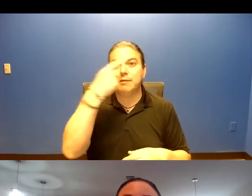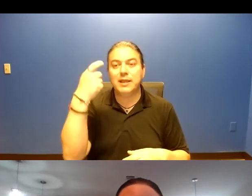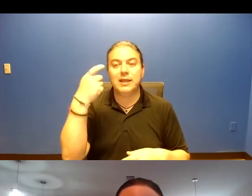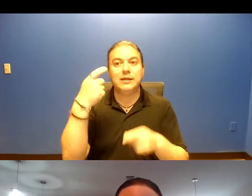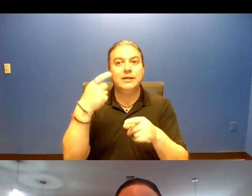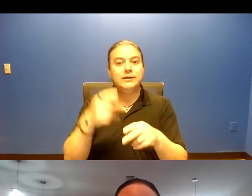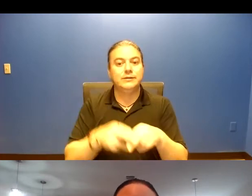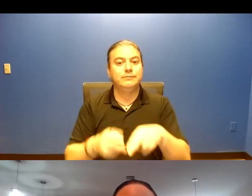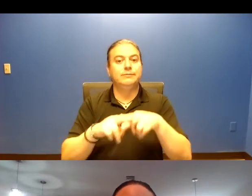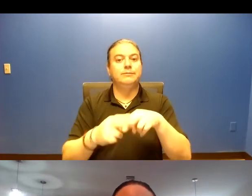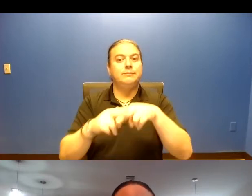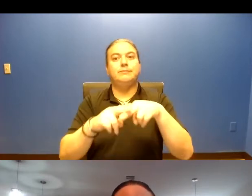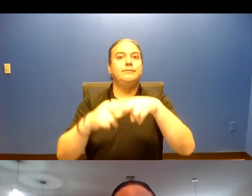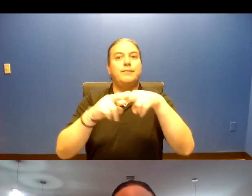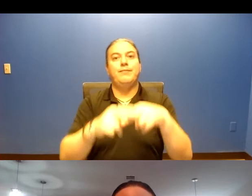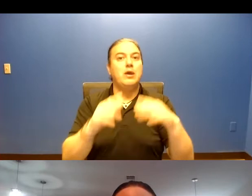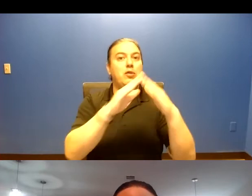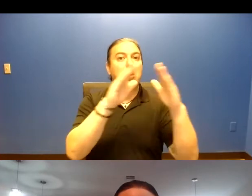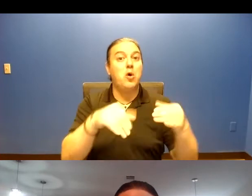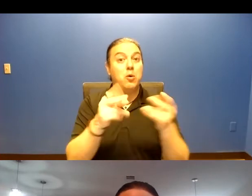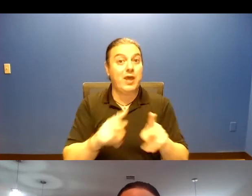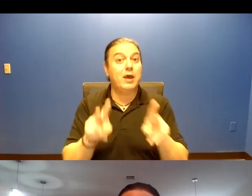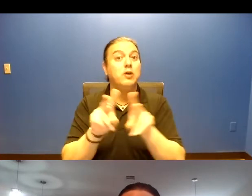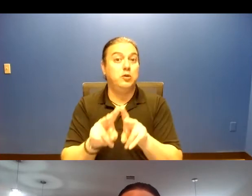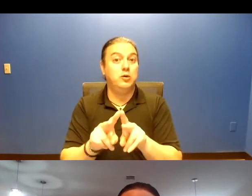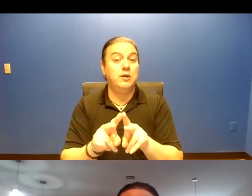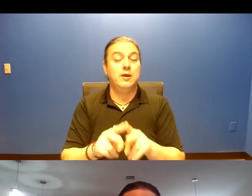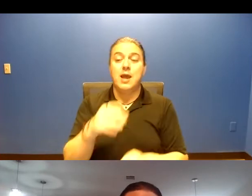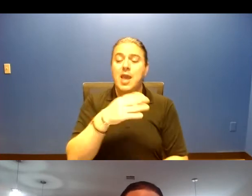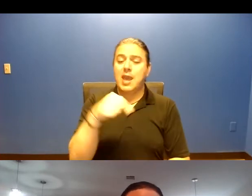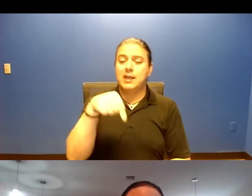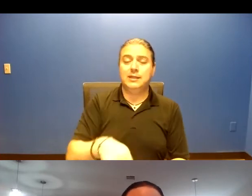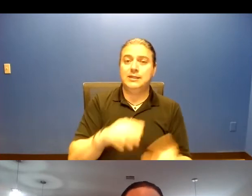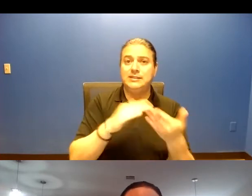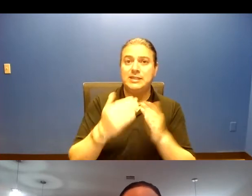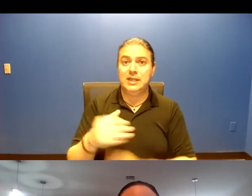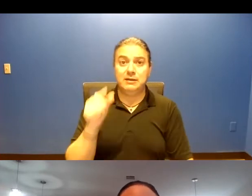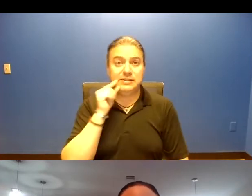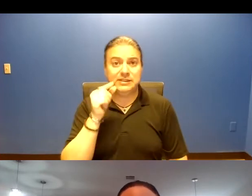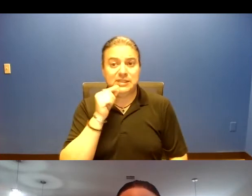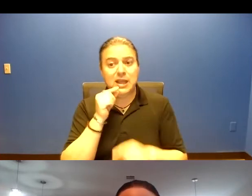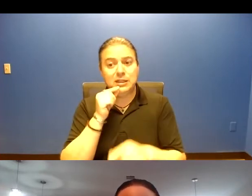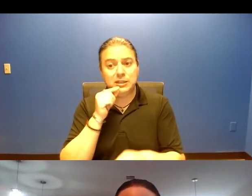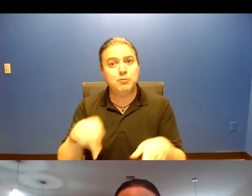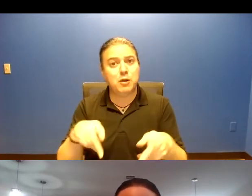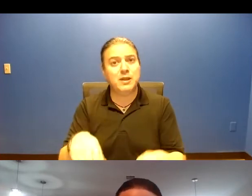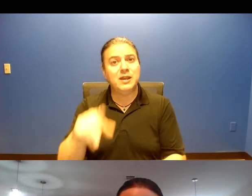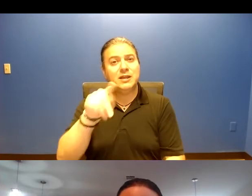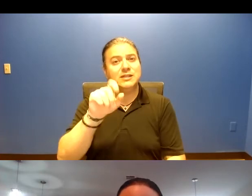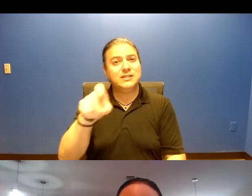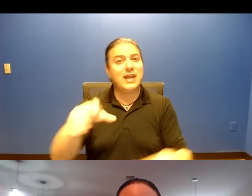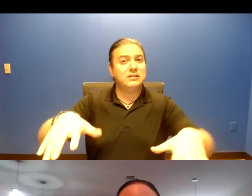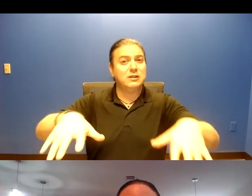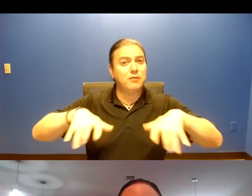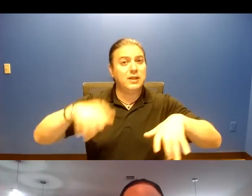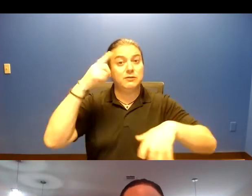rising home values. And the city of San Antonio has enabled a tax freeze for the 65 plus